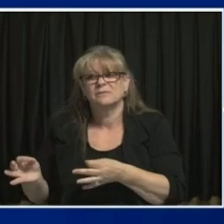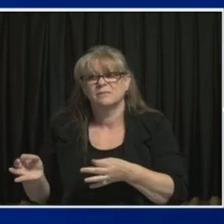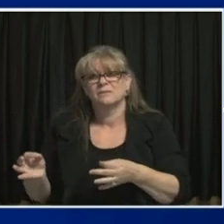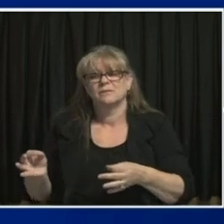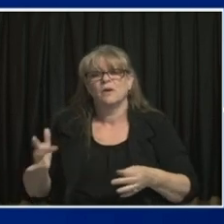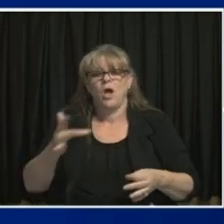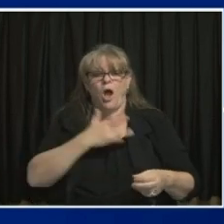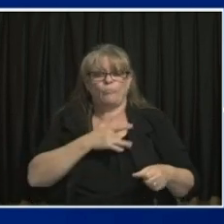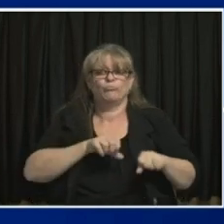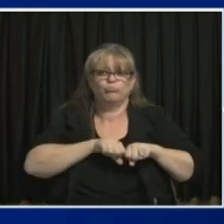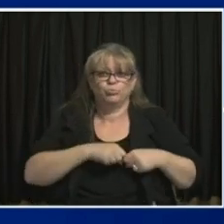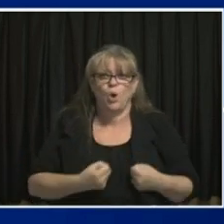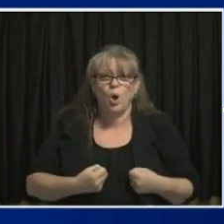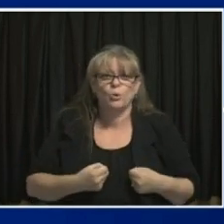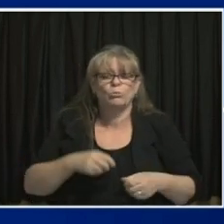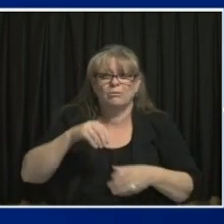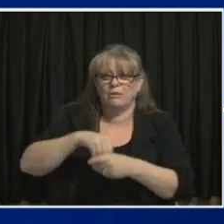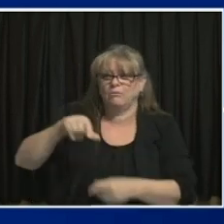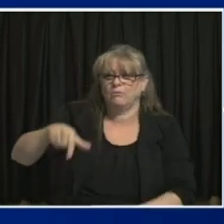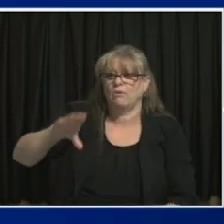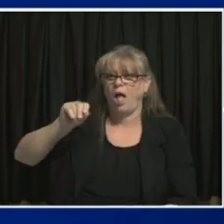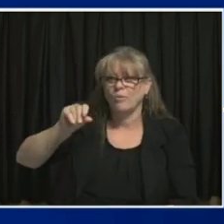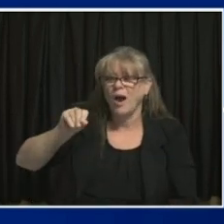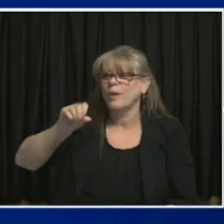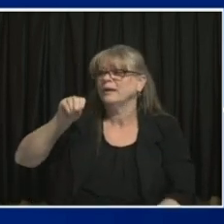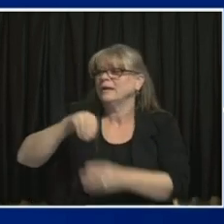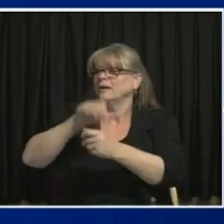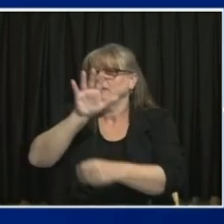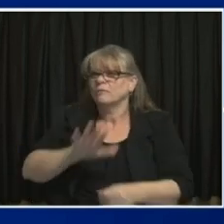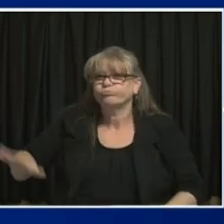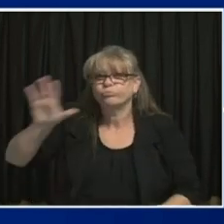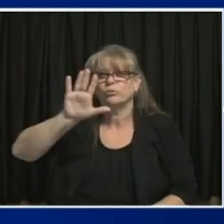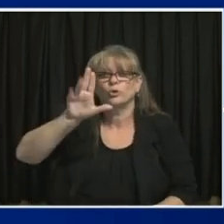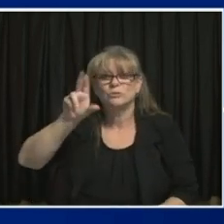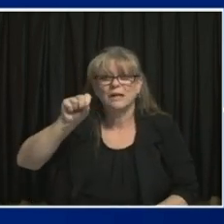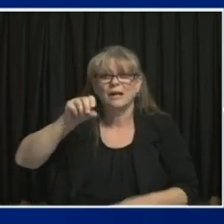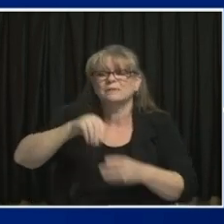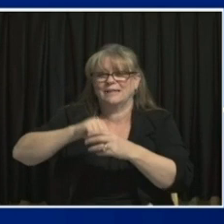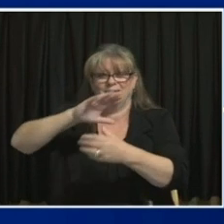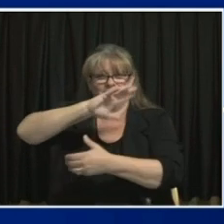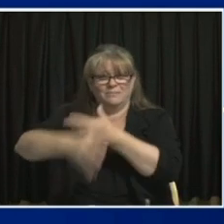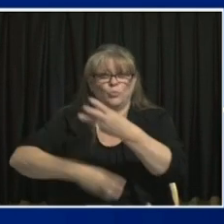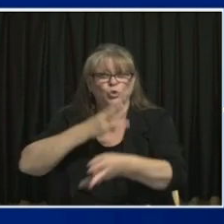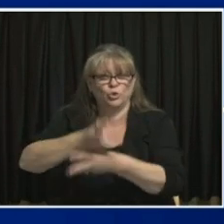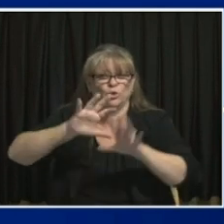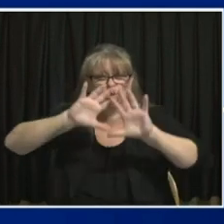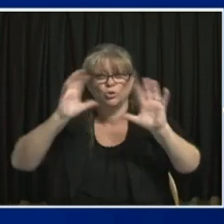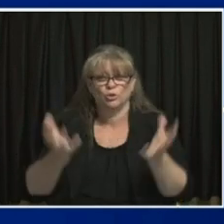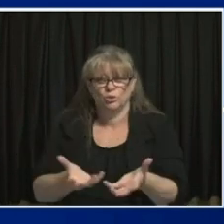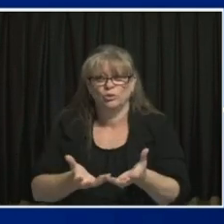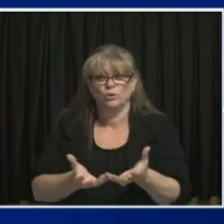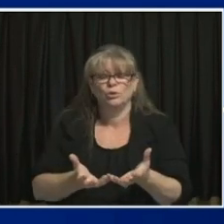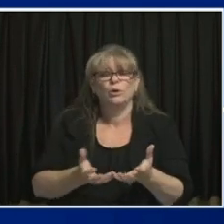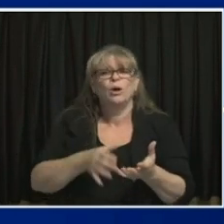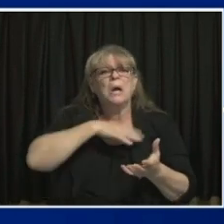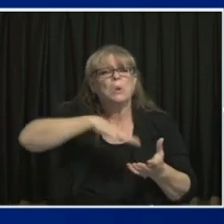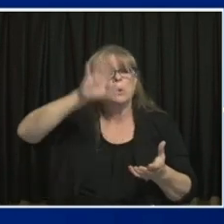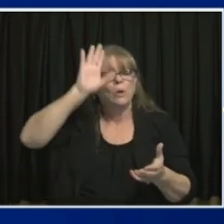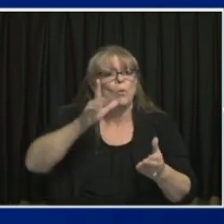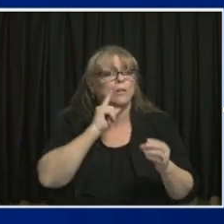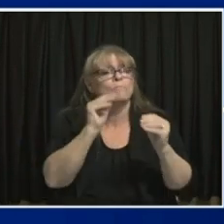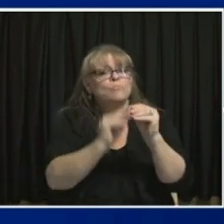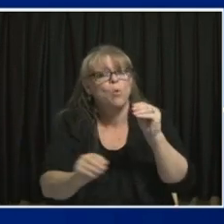hundreds of thousands across the world, and they won't be the last. And I hope you join me in praying for and with those